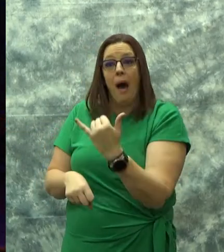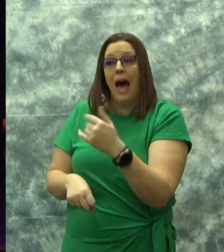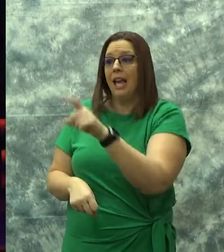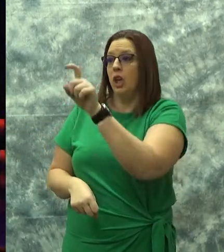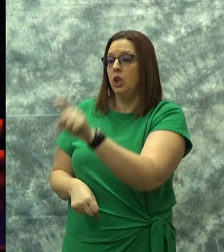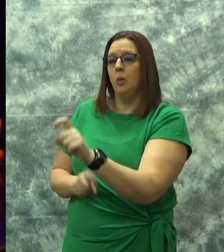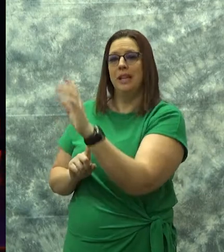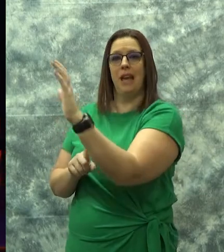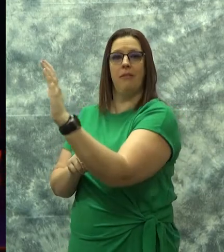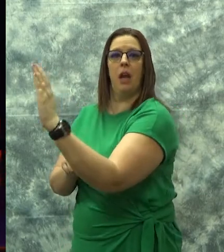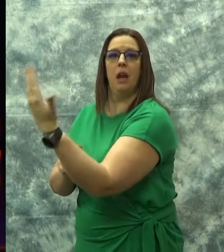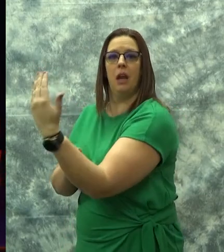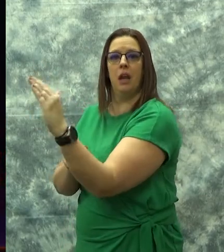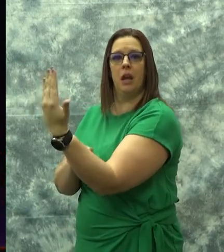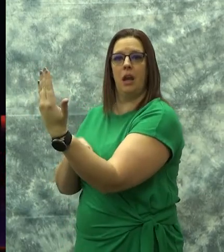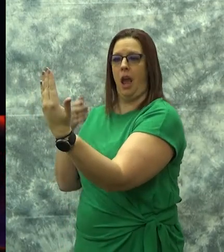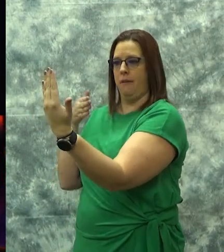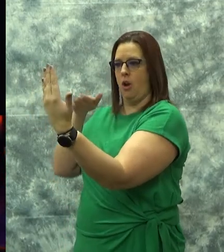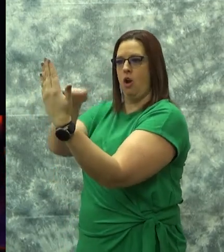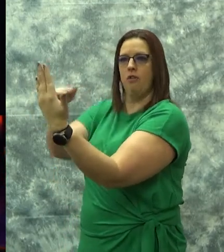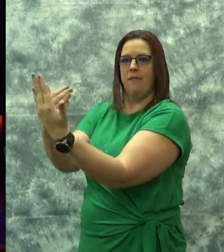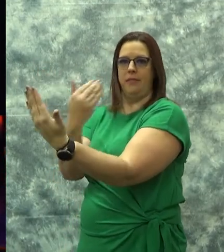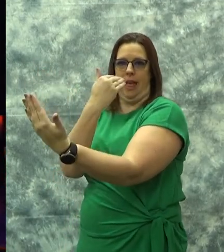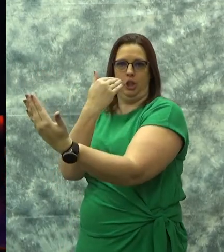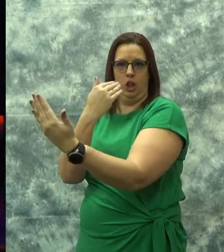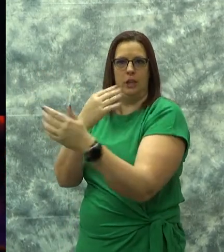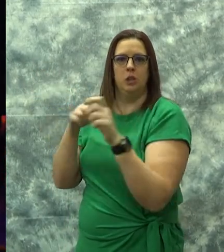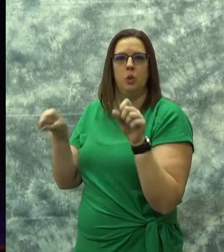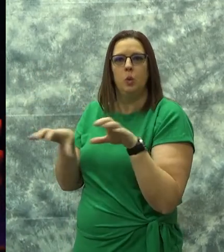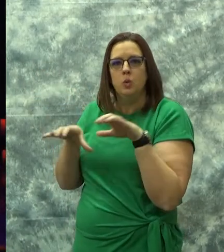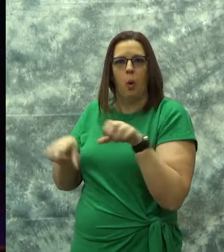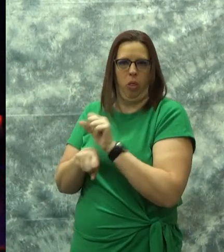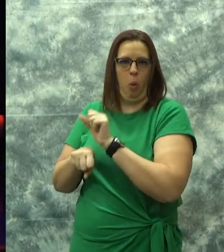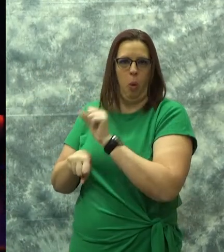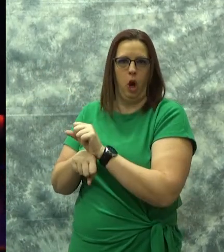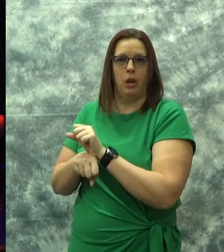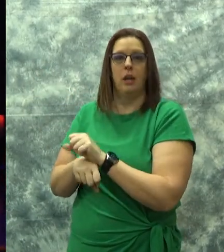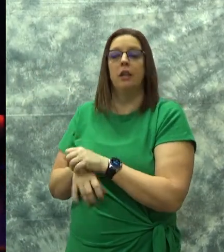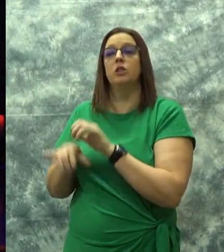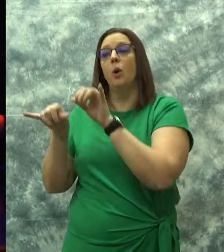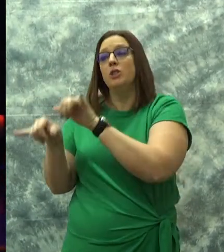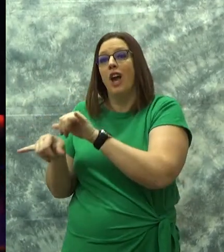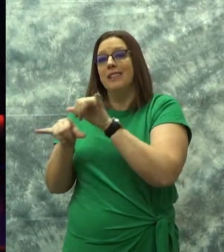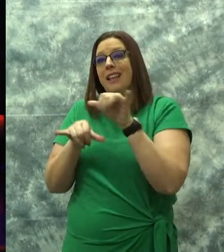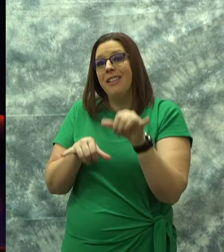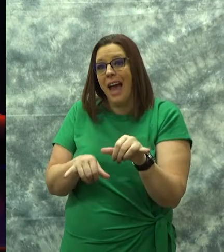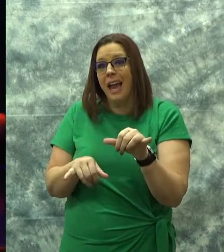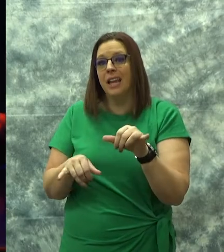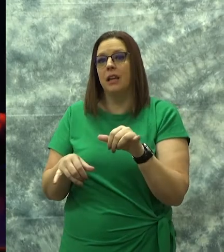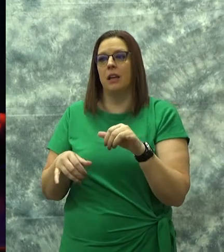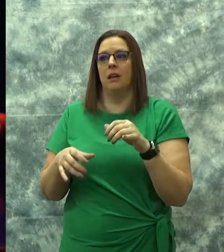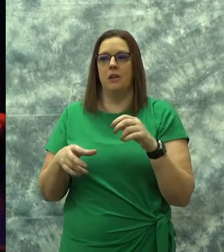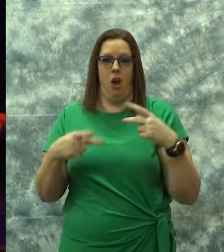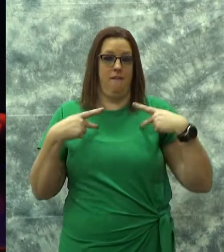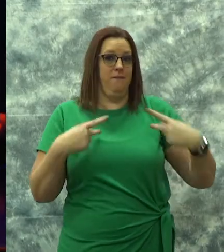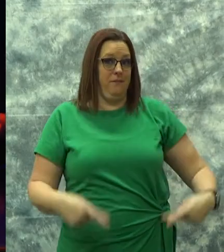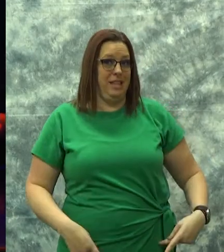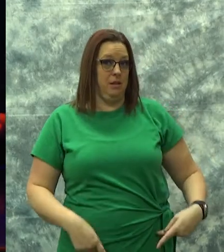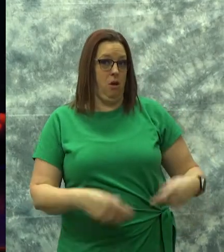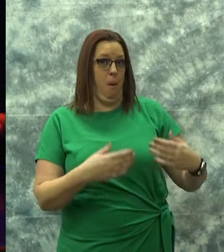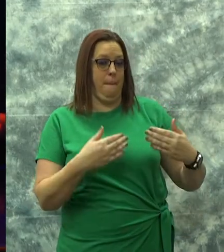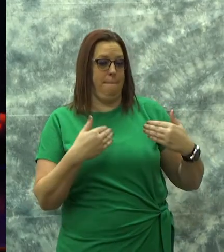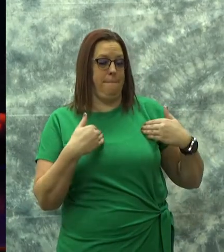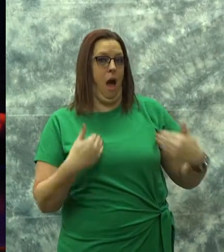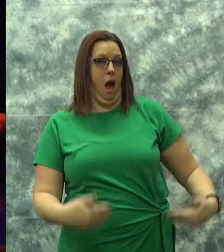the mirror of each other to do that work. And so just like when we care for our physical bodies, we get a checkup,